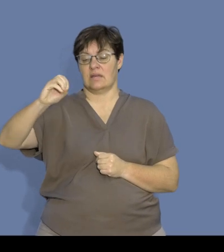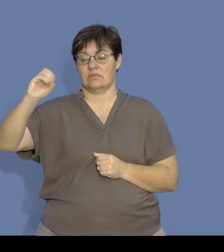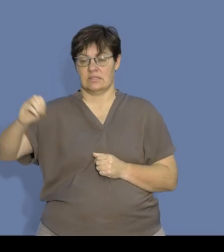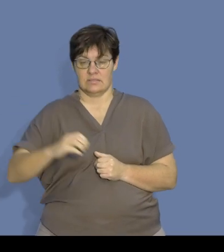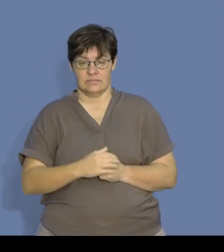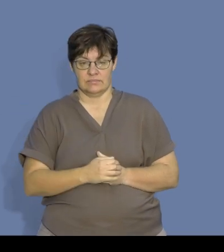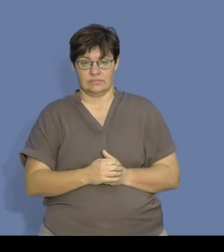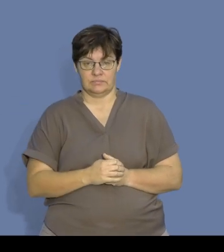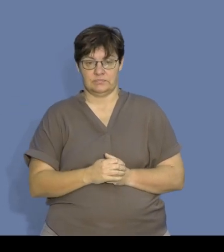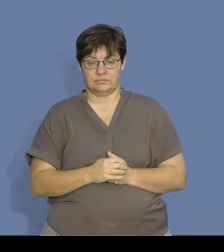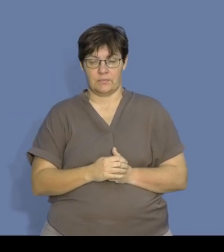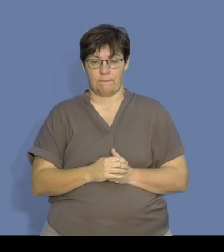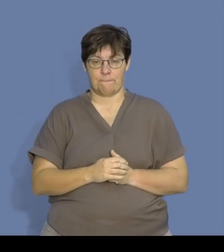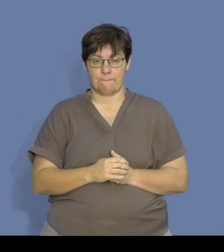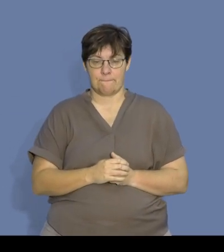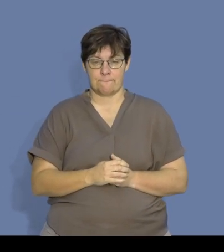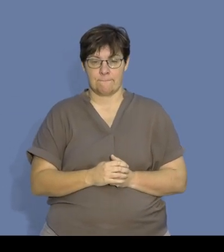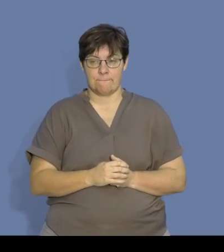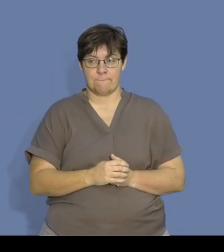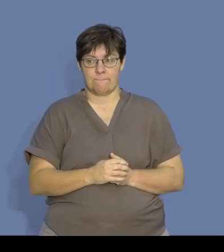696,000. So